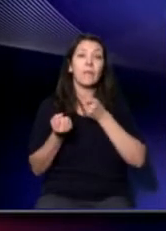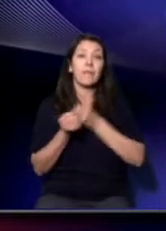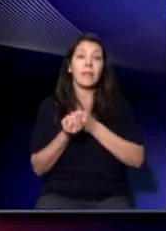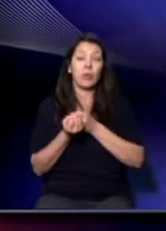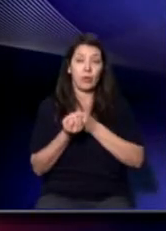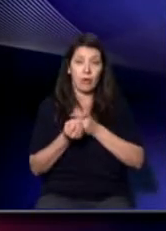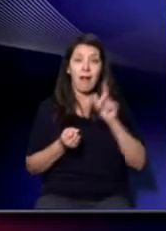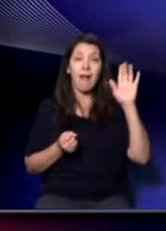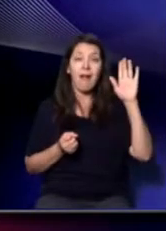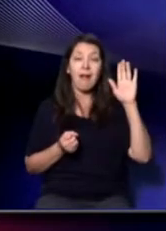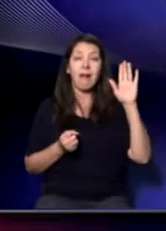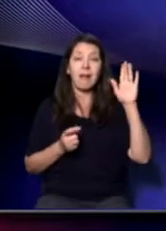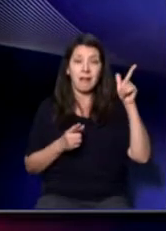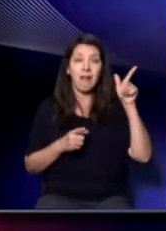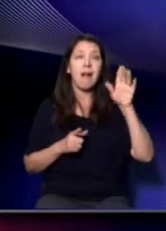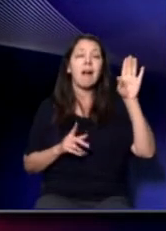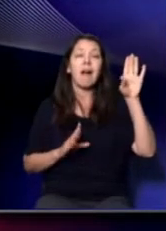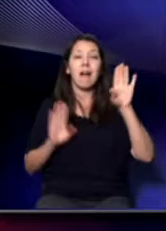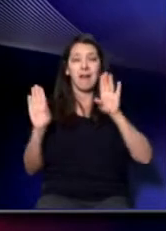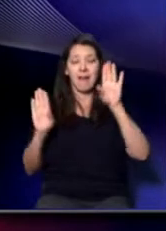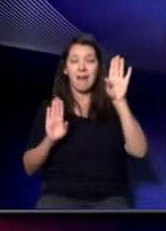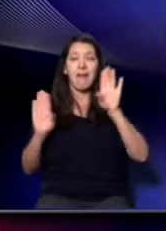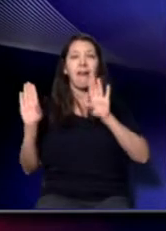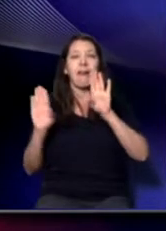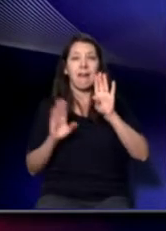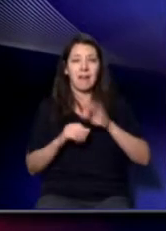aye. Aye. Aye.